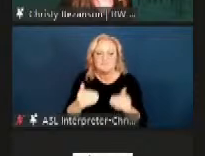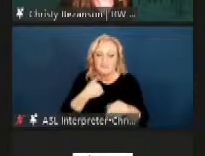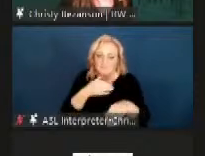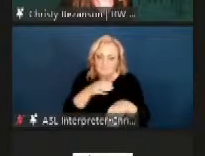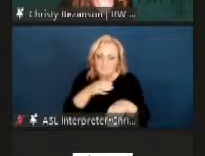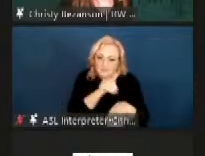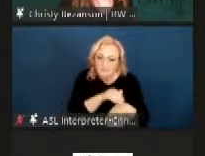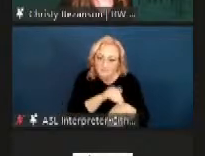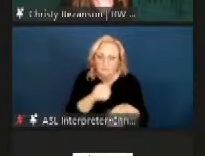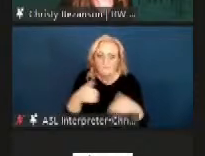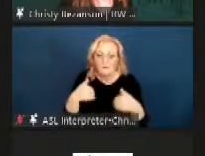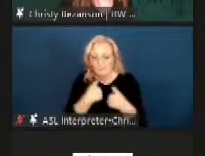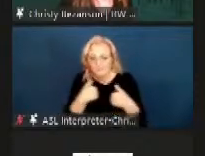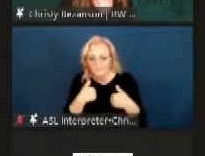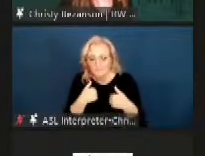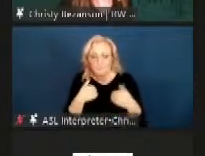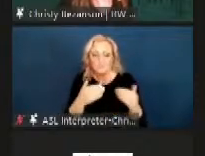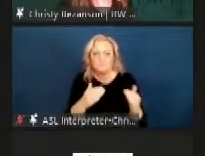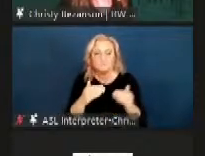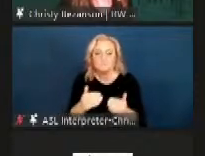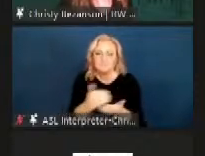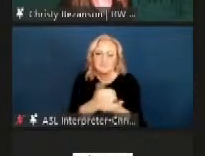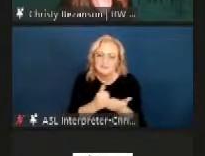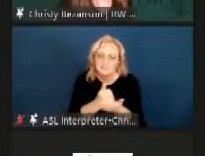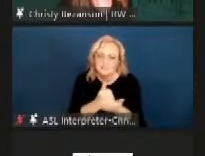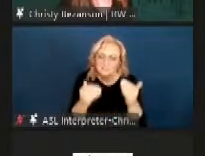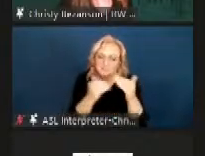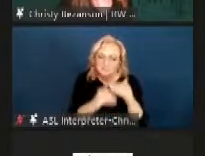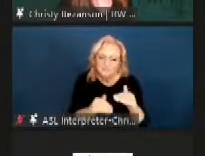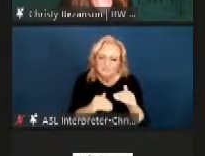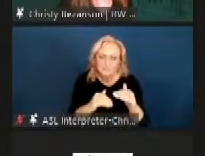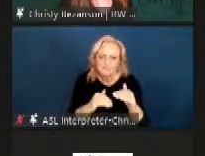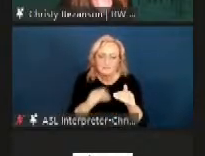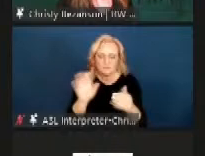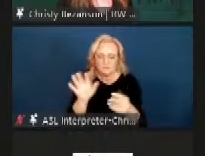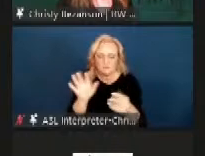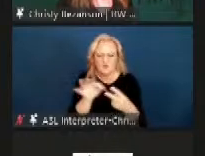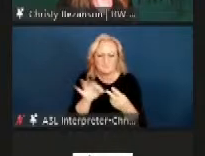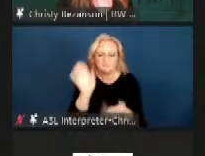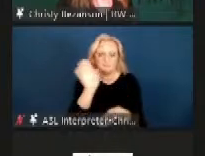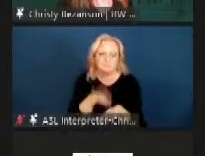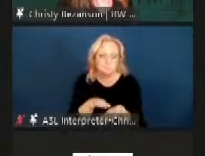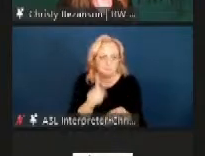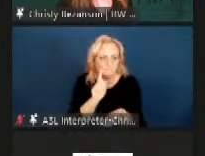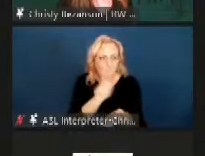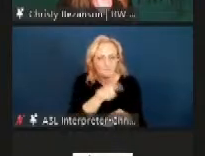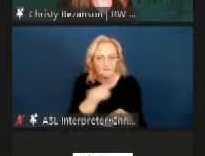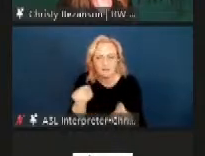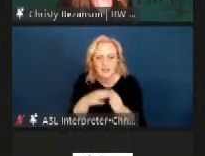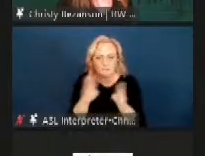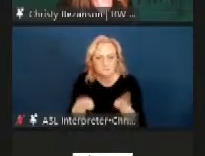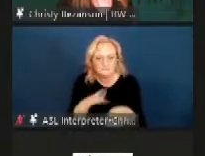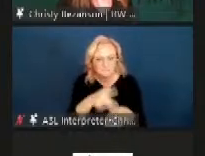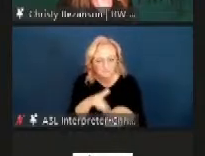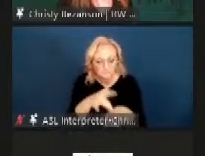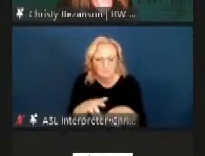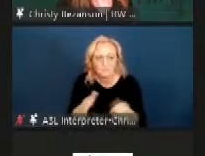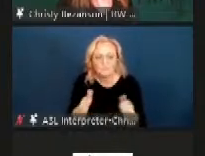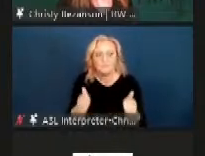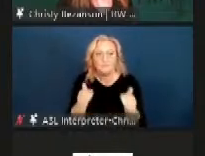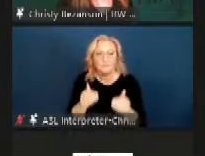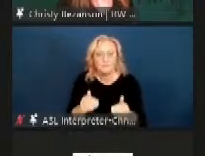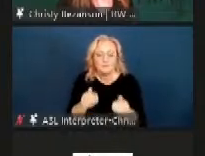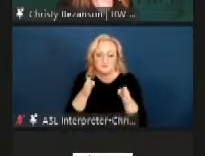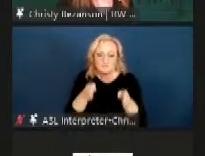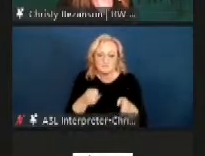of, they may have income limitations that really limit their options for independent housing, and then the individual